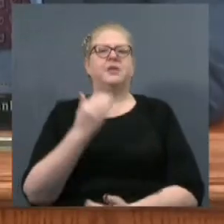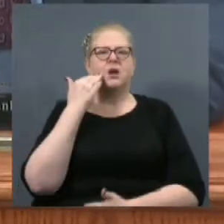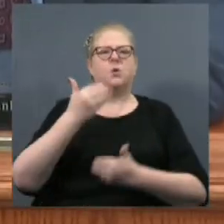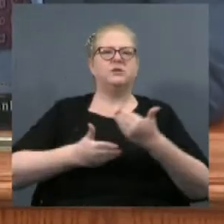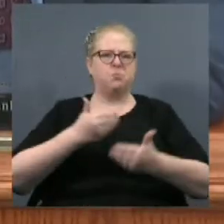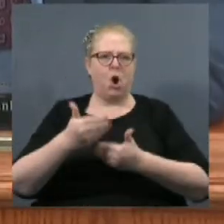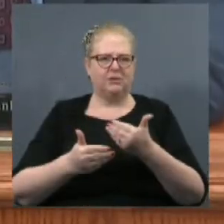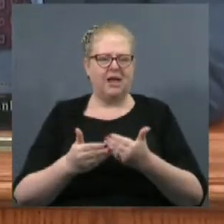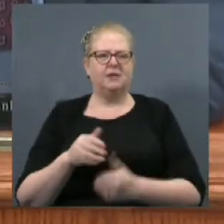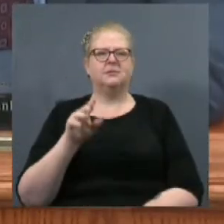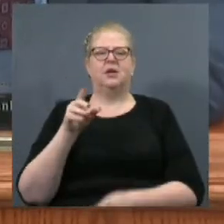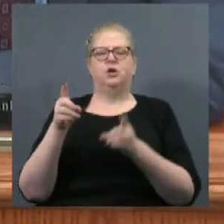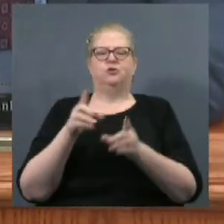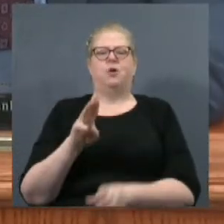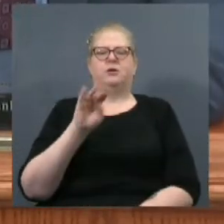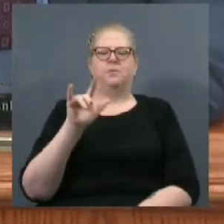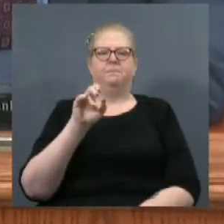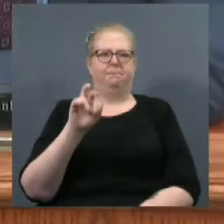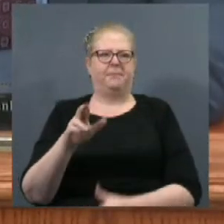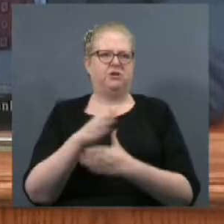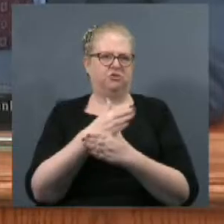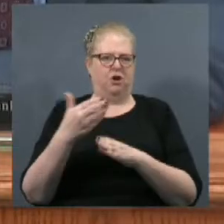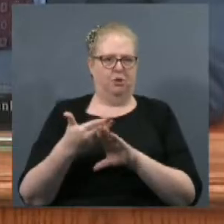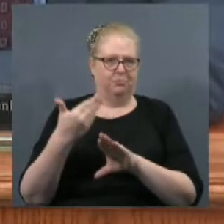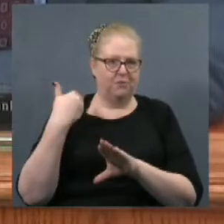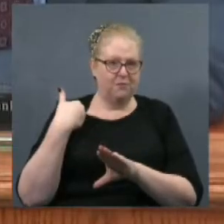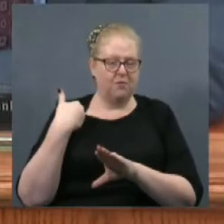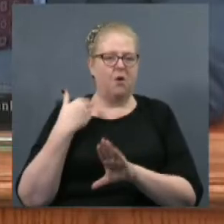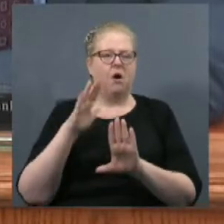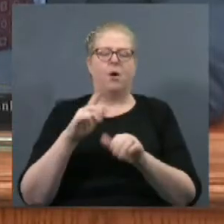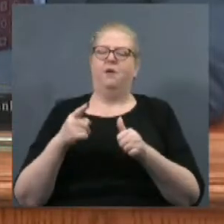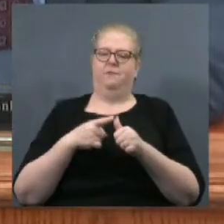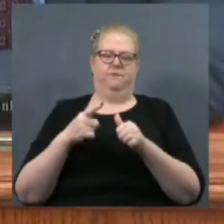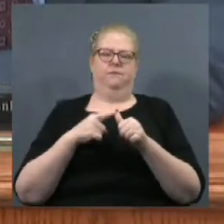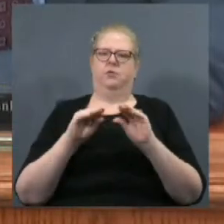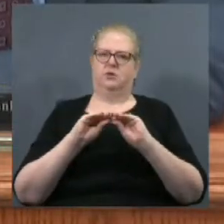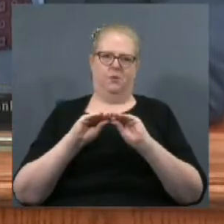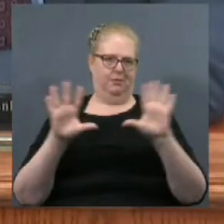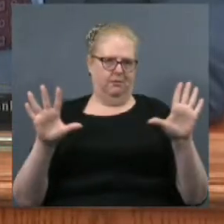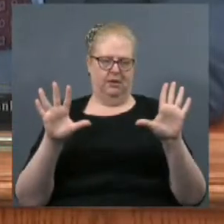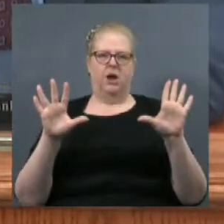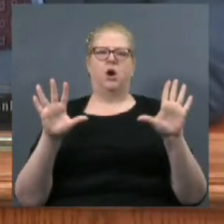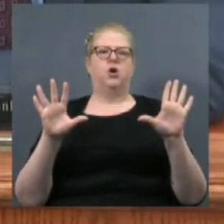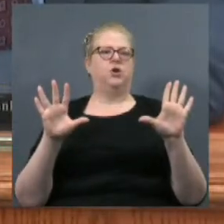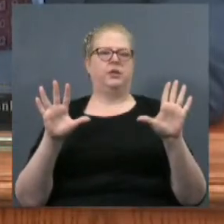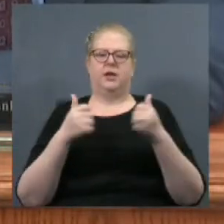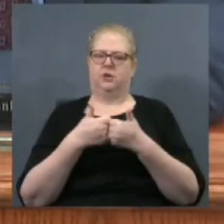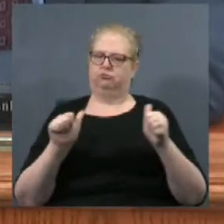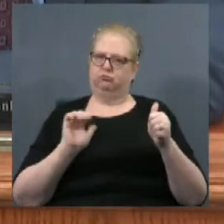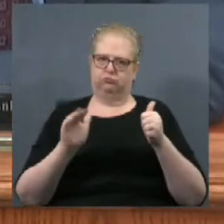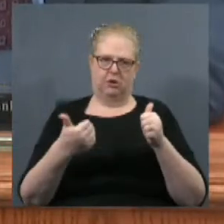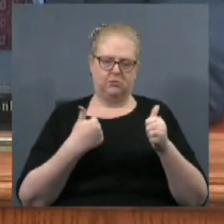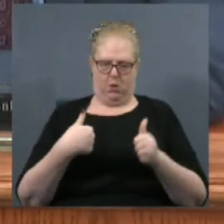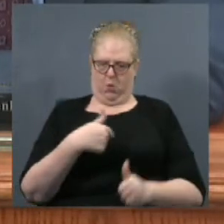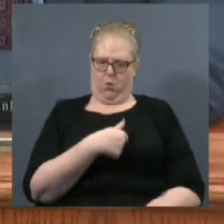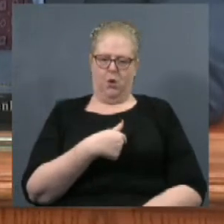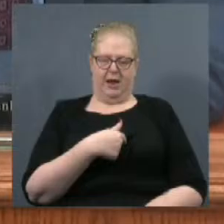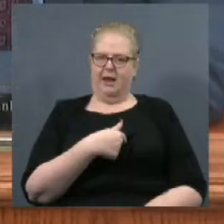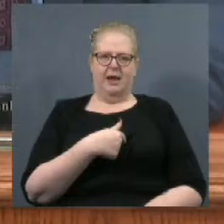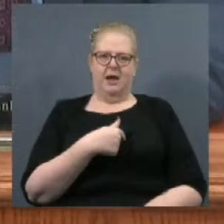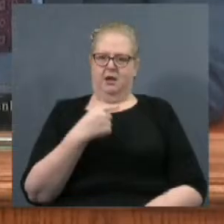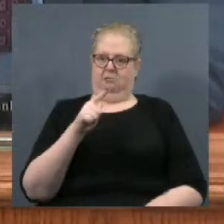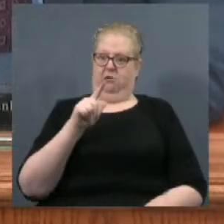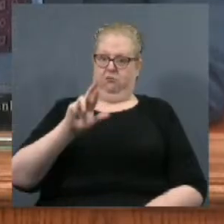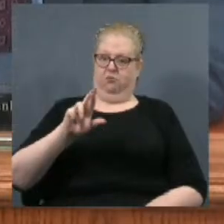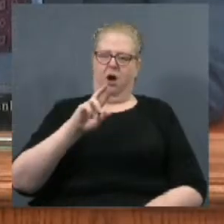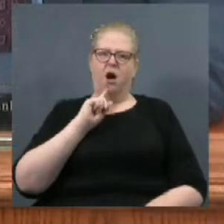period of time that first and foremost, we're very clear. Little Rock is we're one of 4 cities, I believe, in the state that even